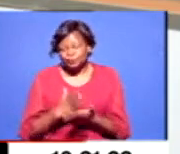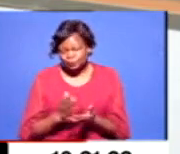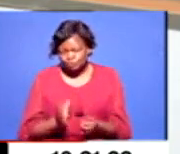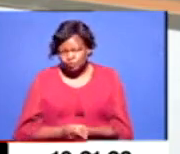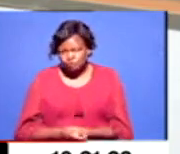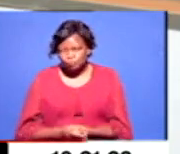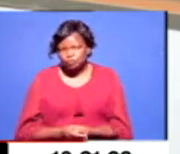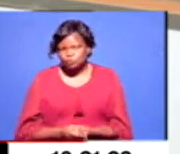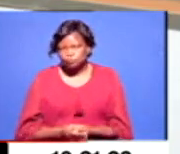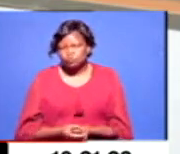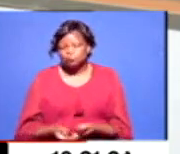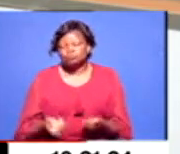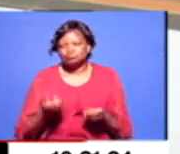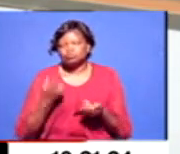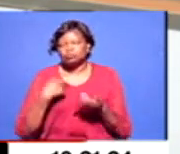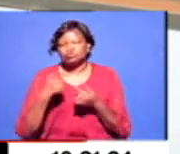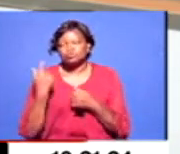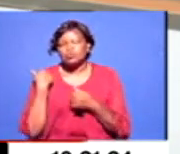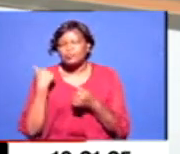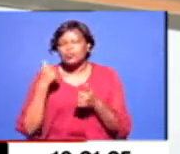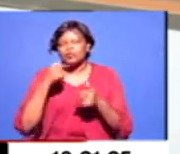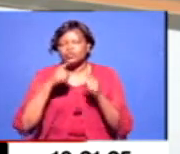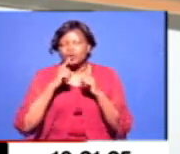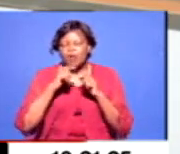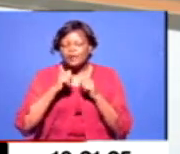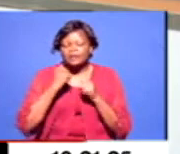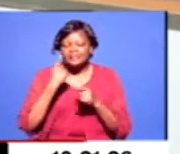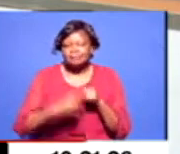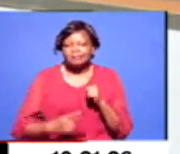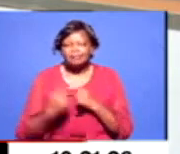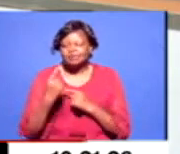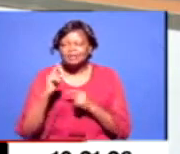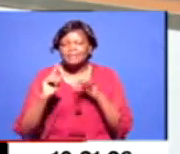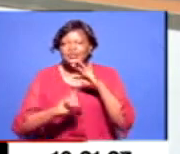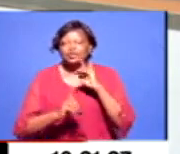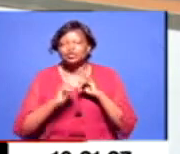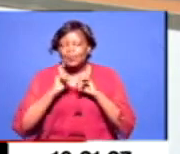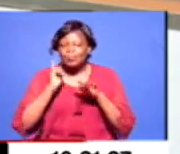on the right figures, we're talking about this year alone, the ministry did talk about